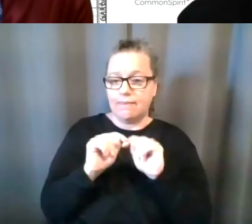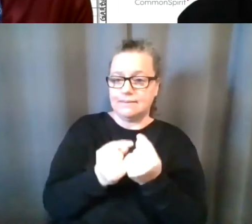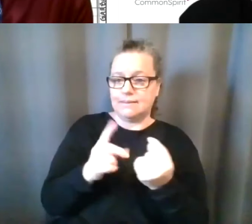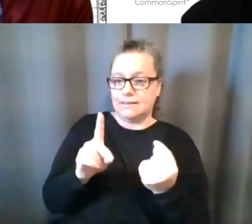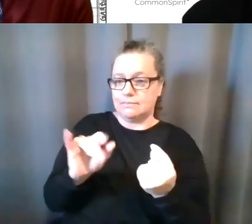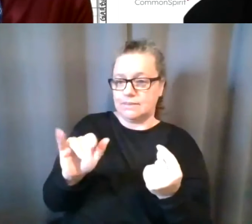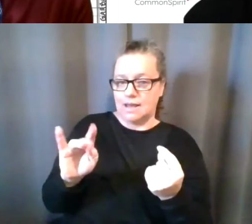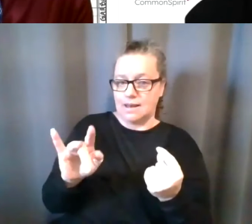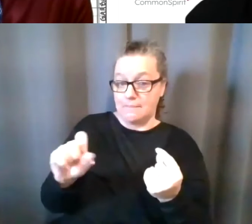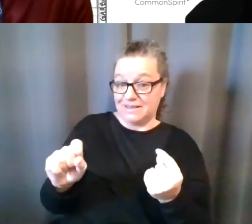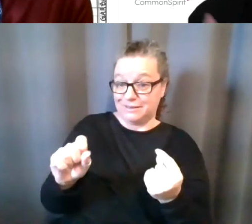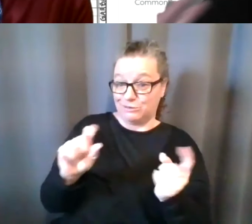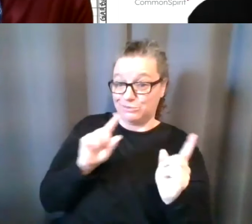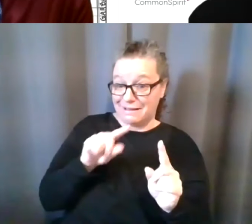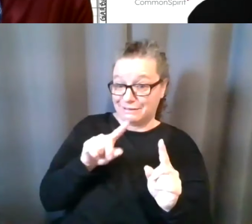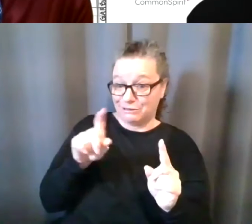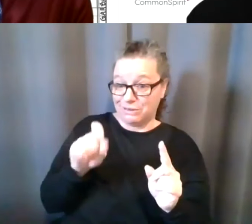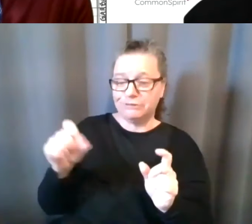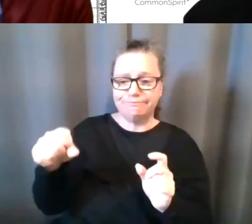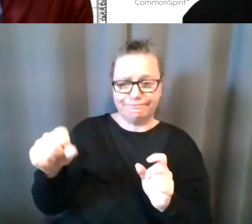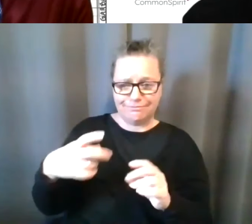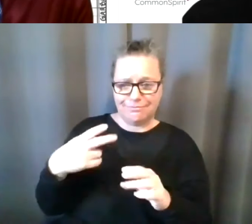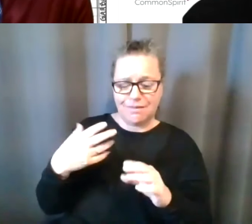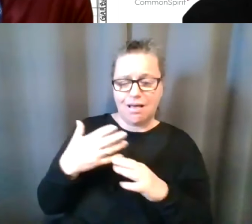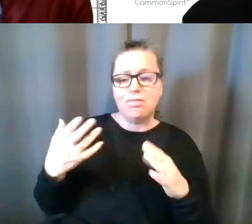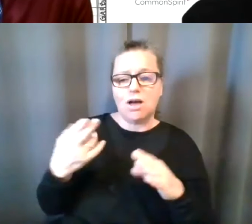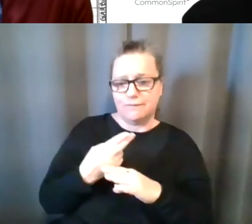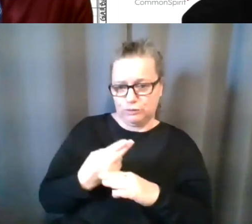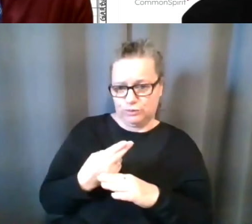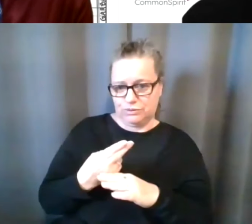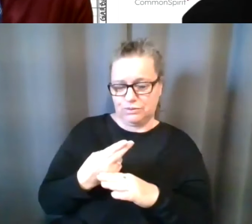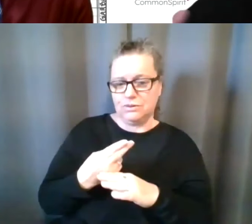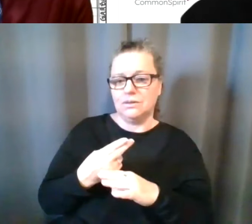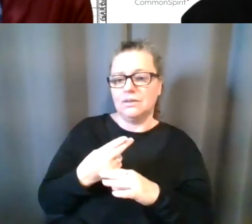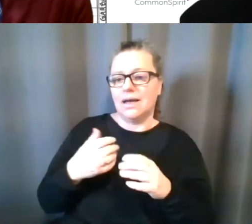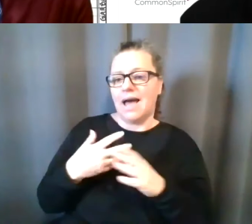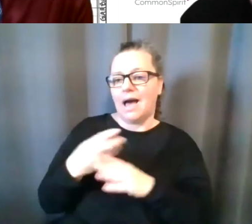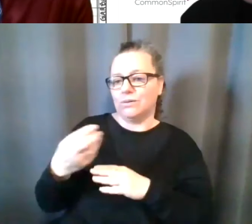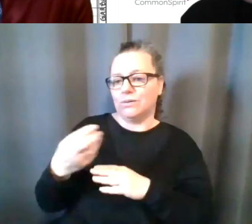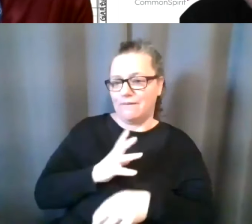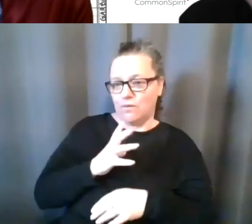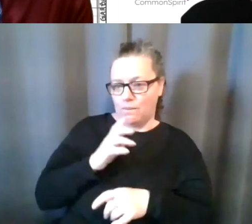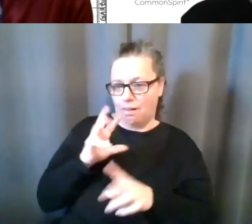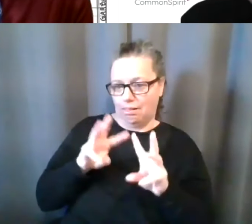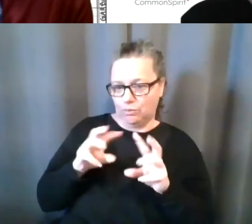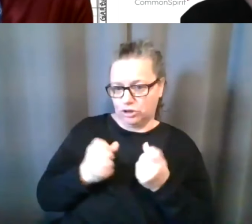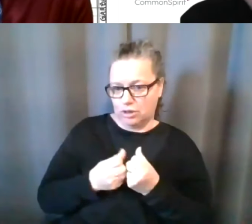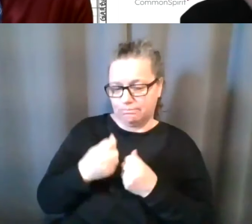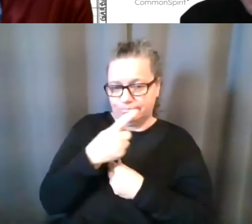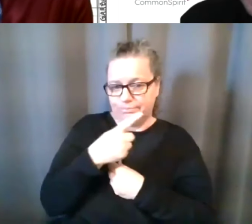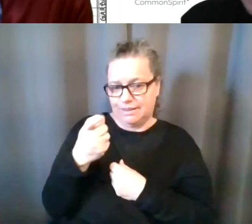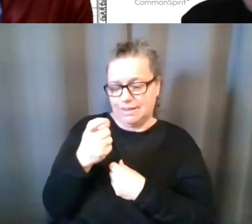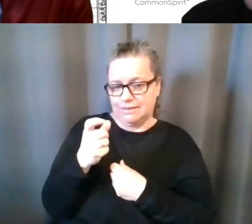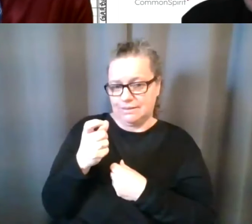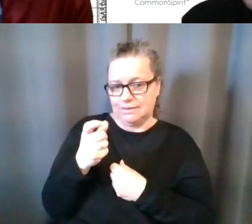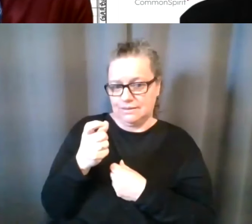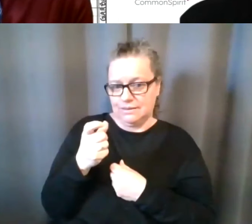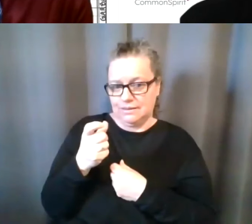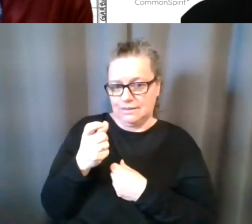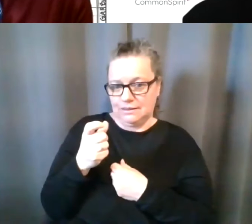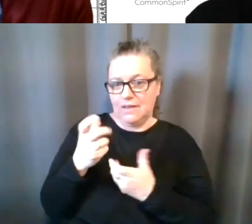answer that question, there's been a lot of usage of the tools outside of these formalized formal workshops because of